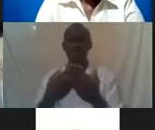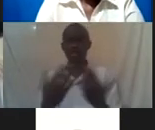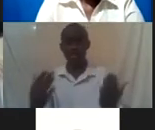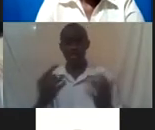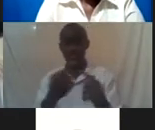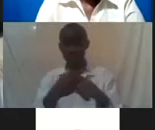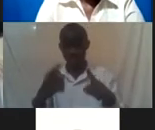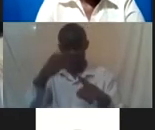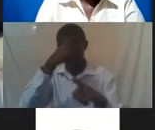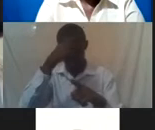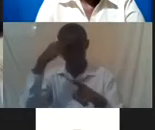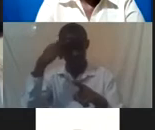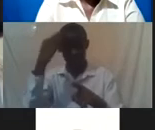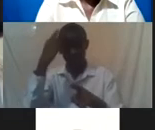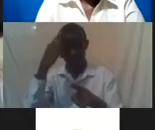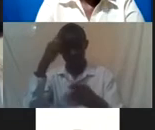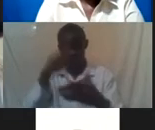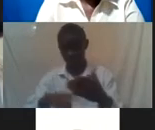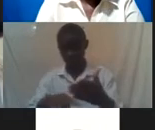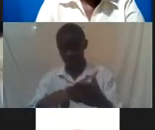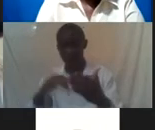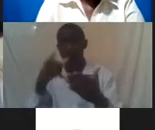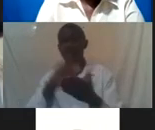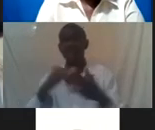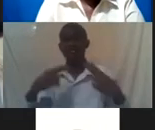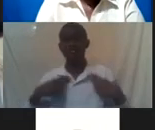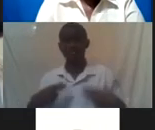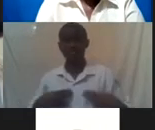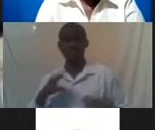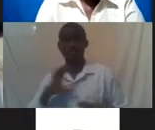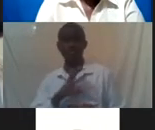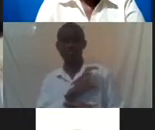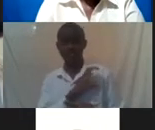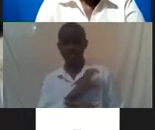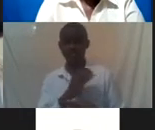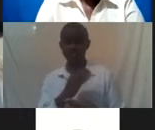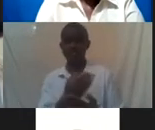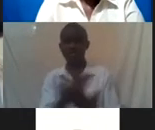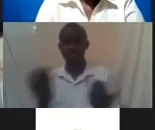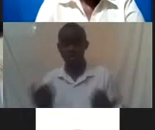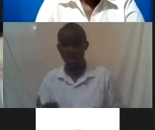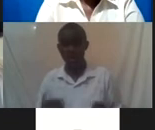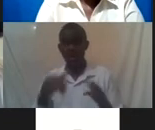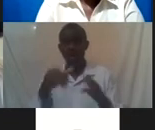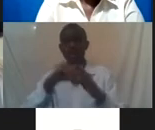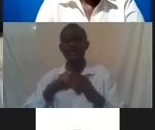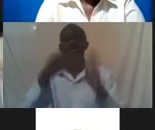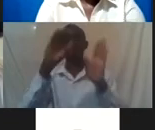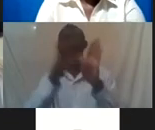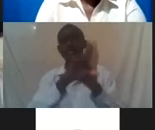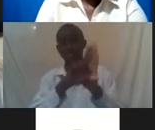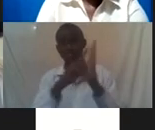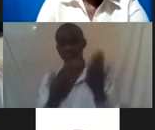the health commission they have been asking for has been placed in legislation, proposed amendments to the